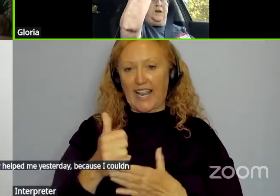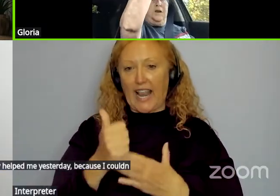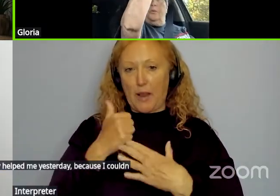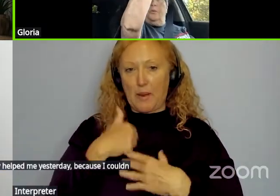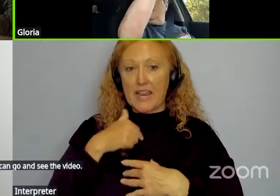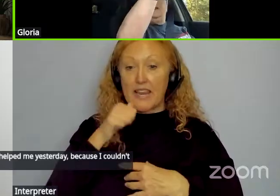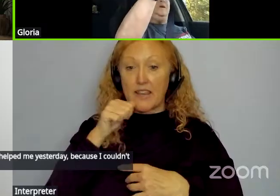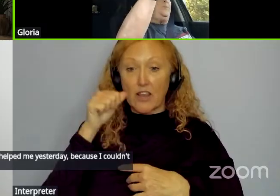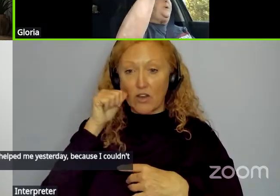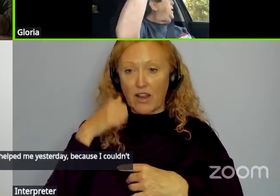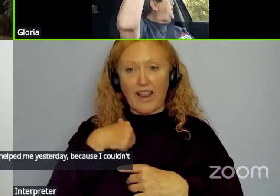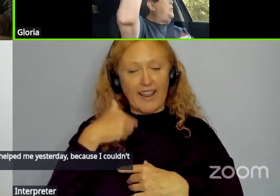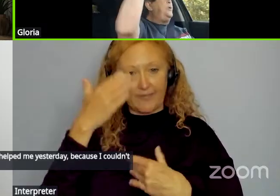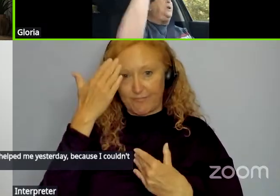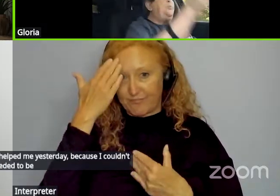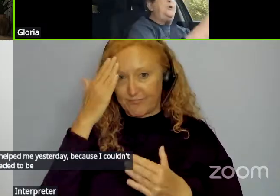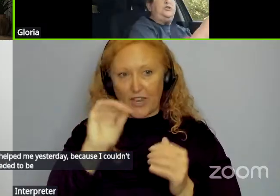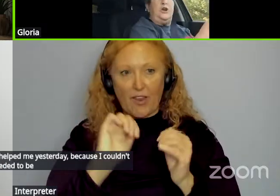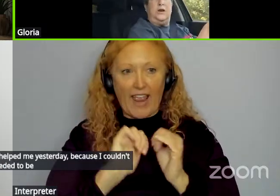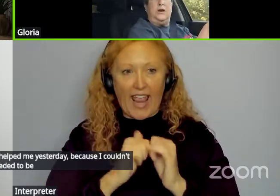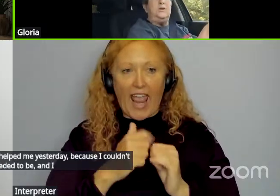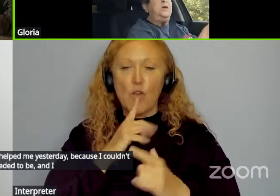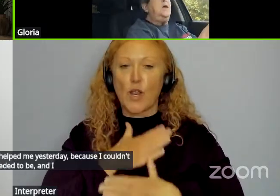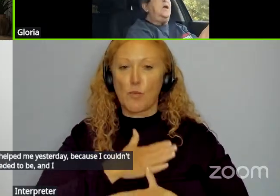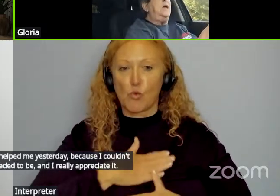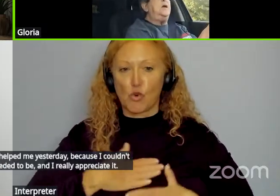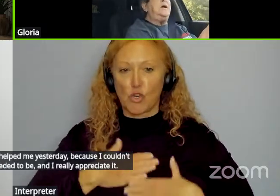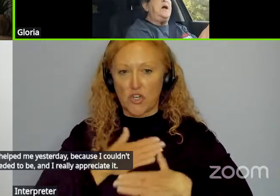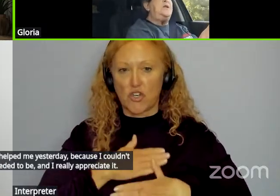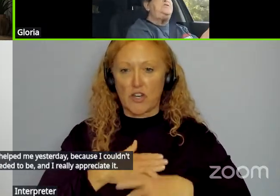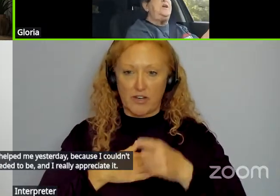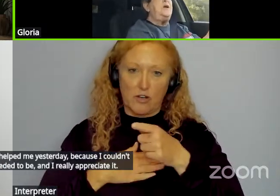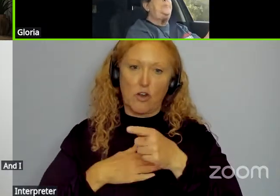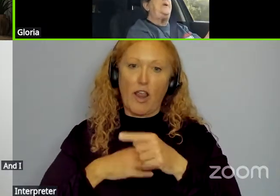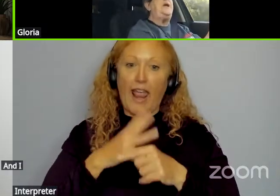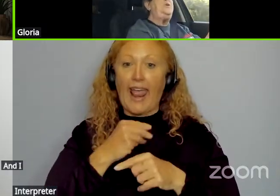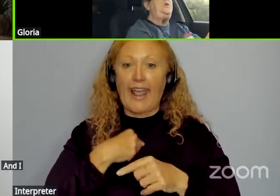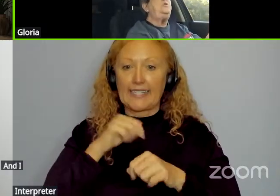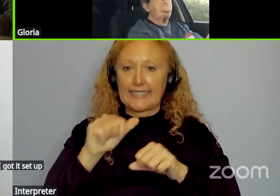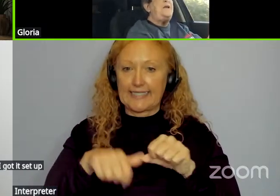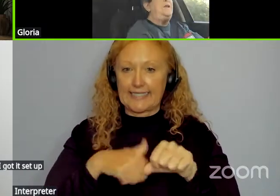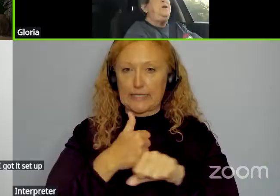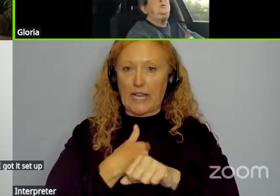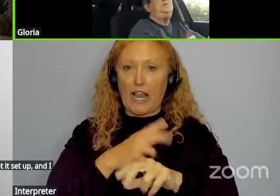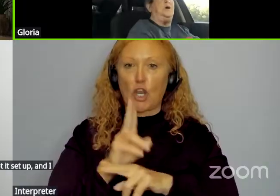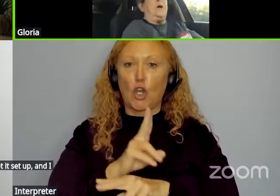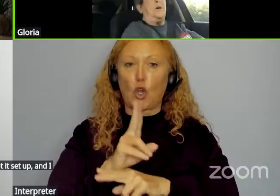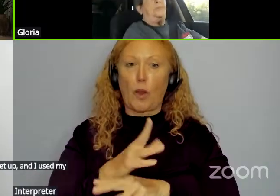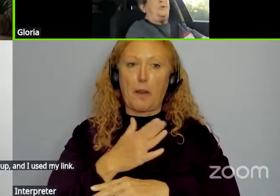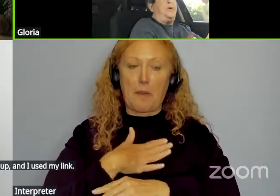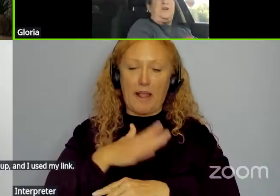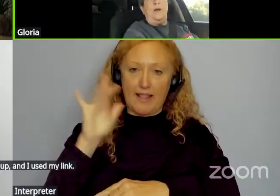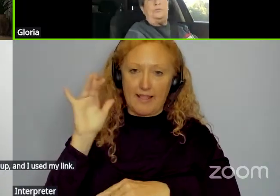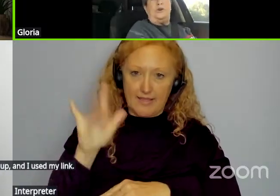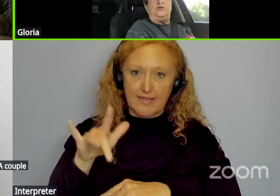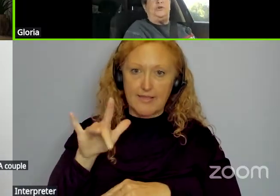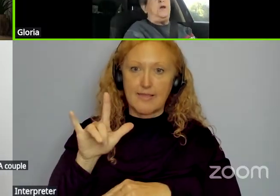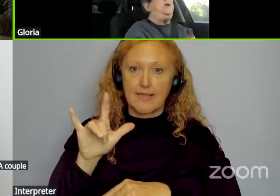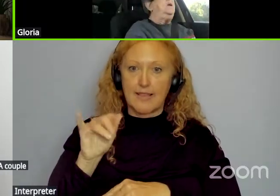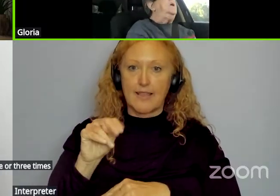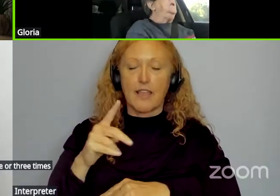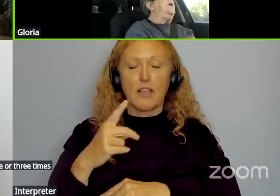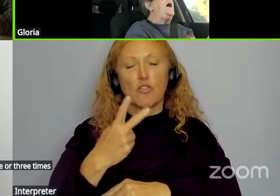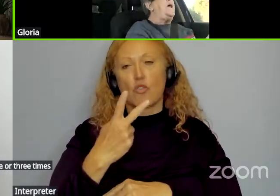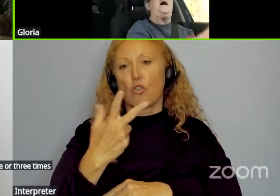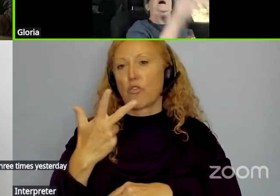how to get where I needed to be, and I really appreciate it. And I got it set up, and I used my link a couple of 3 times